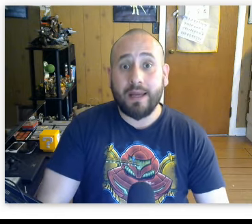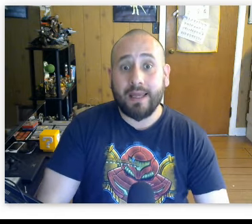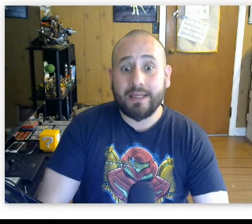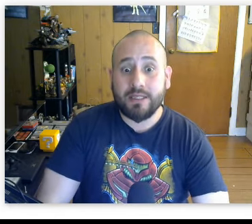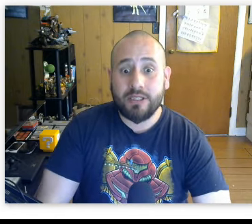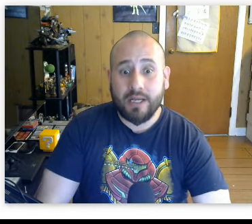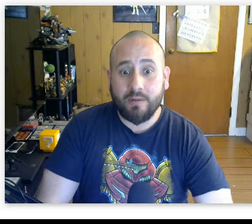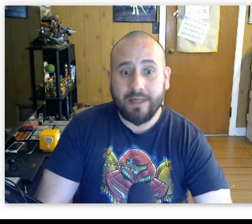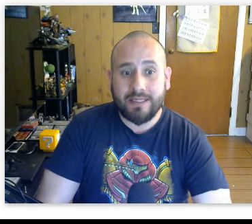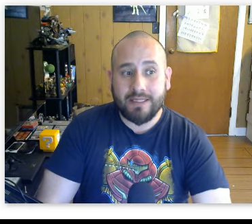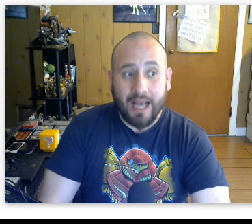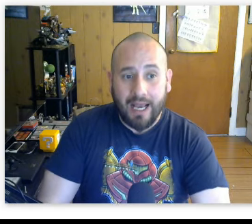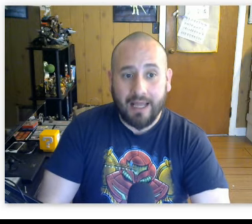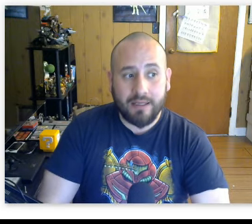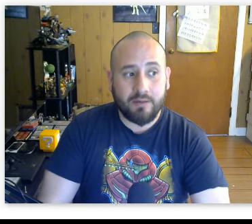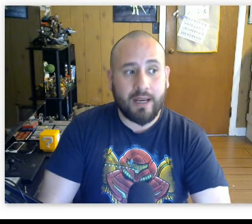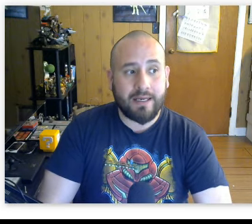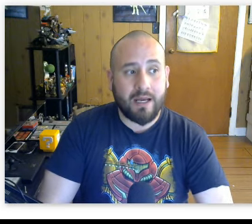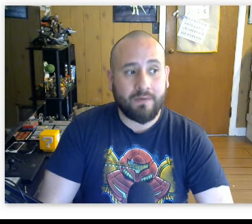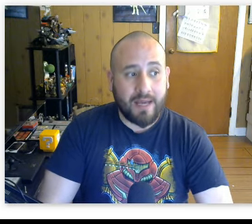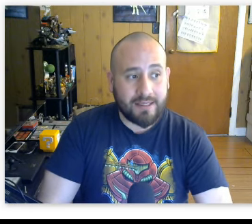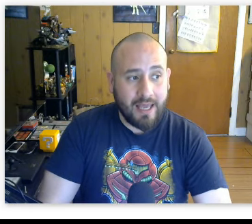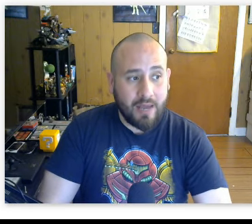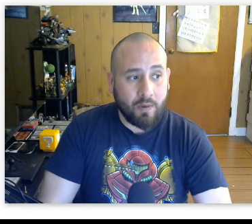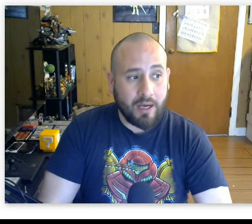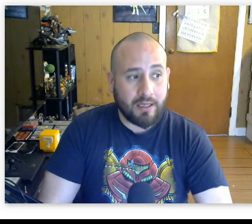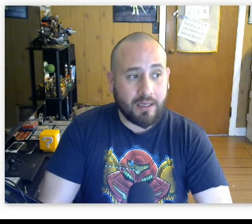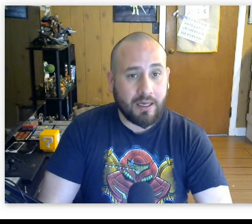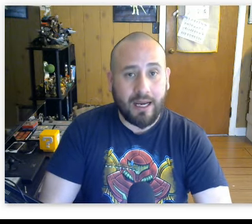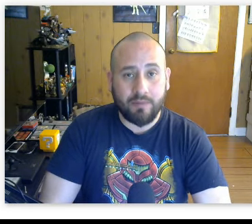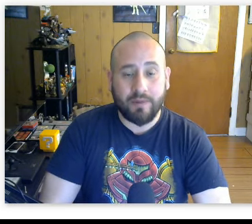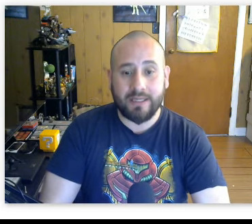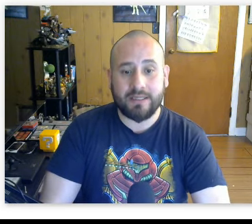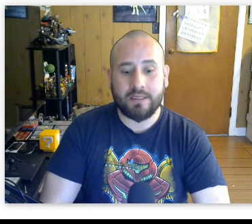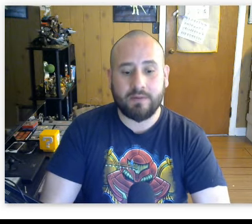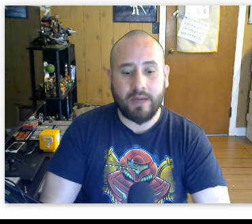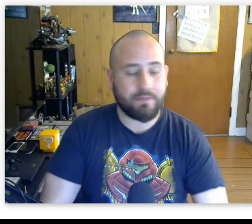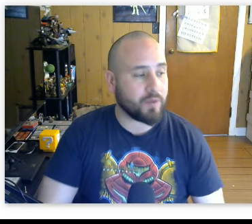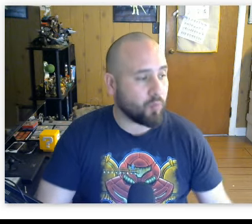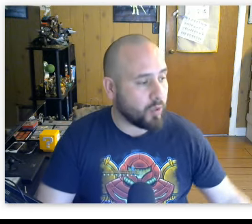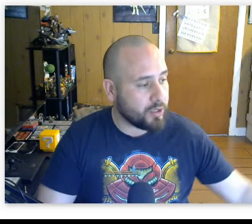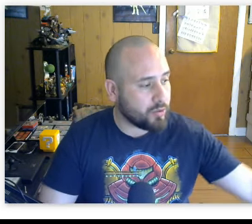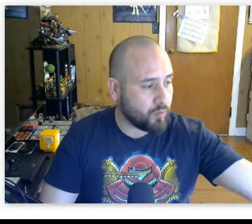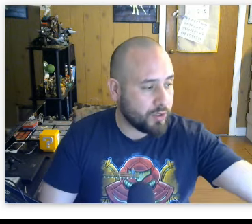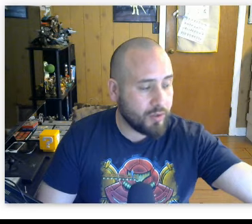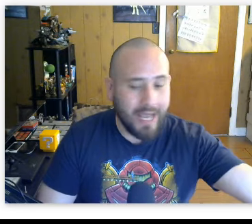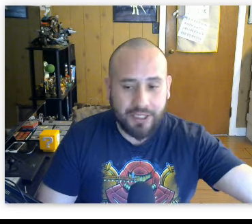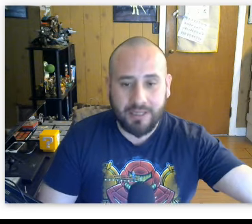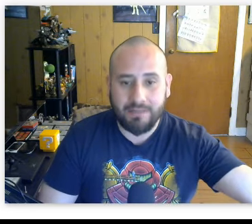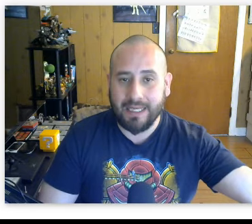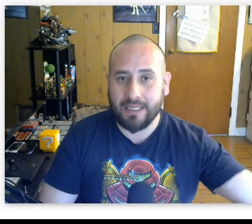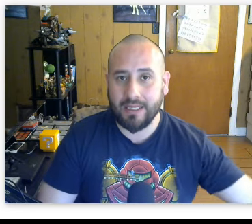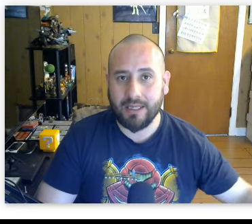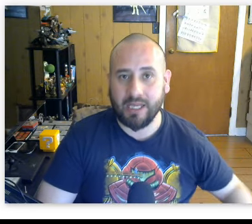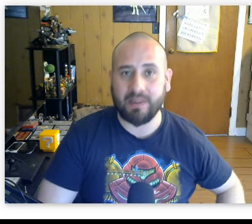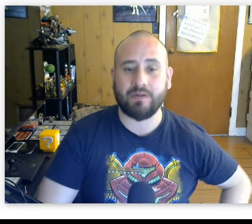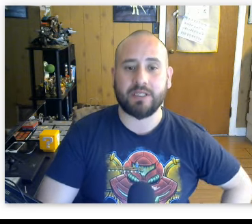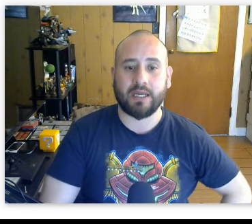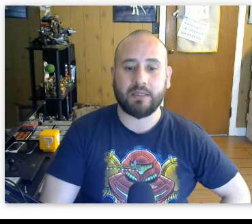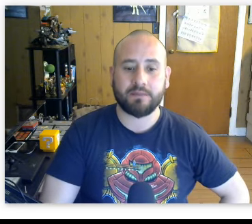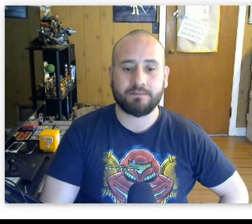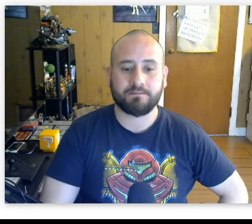you might like chicken wings hot, right? Now, if I say I want hot wings, right? What do you actually mean? Think